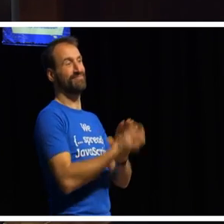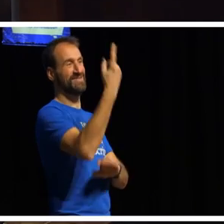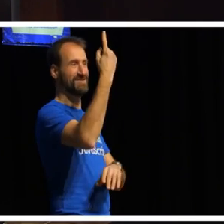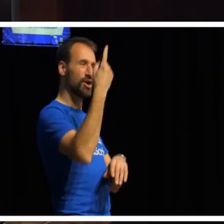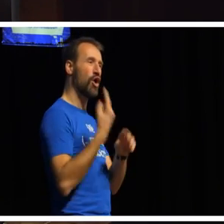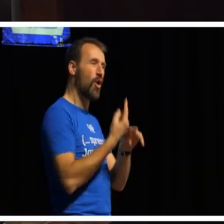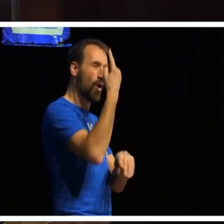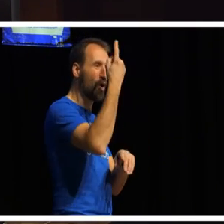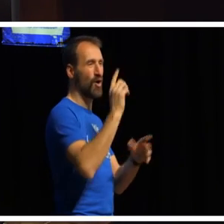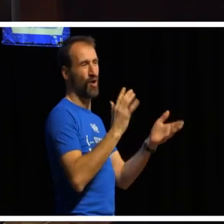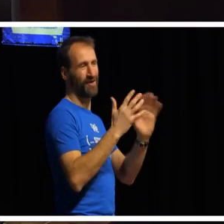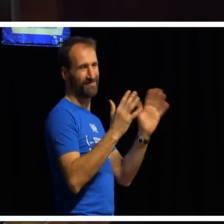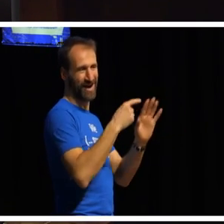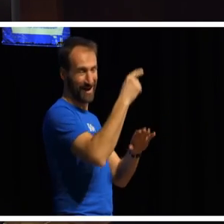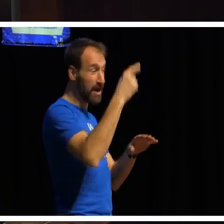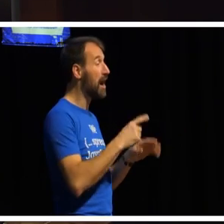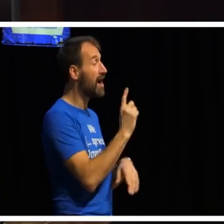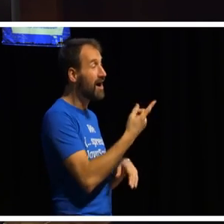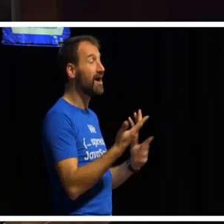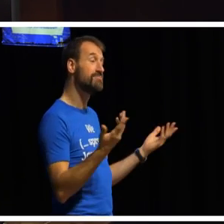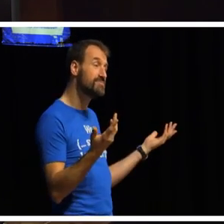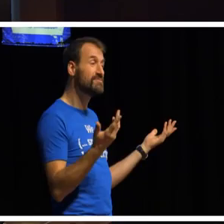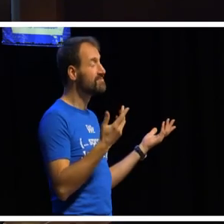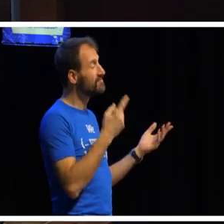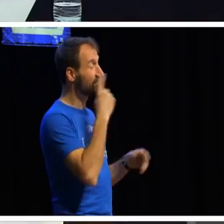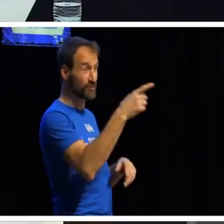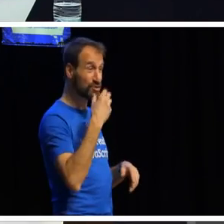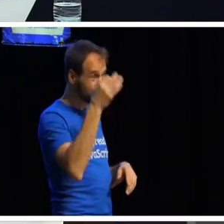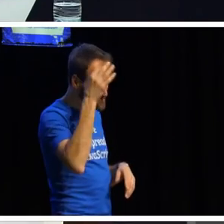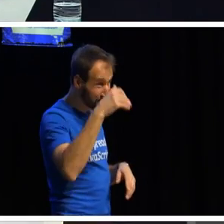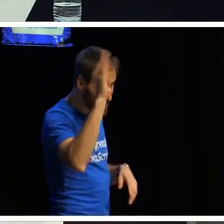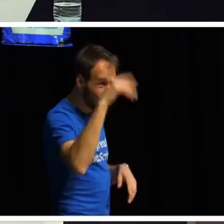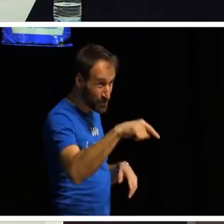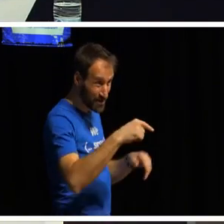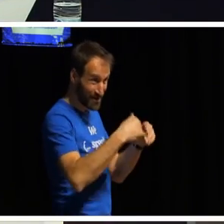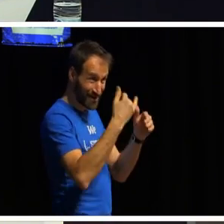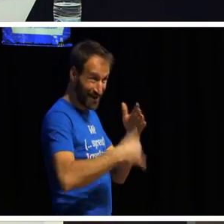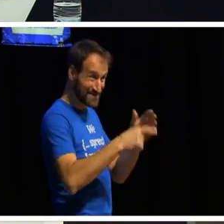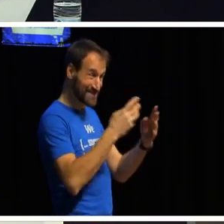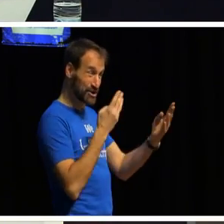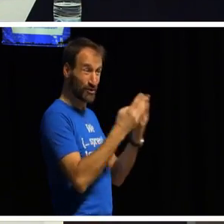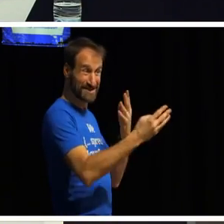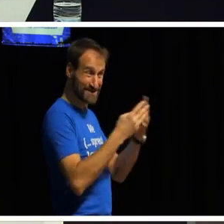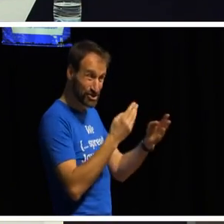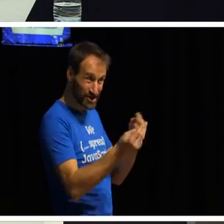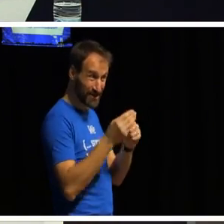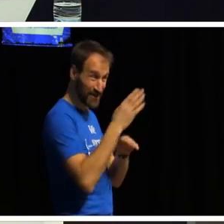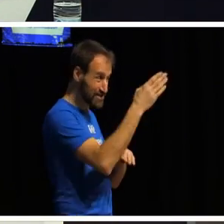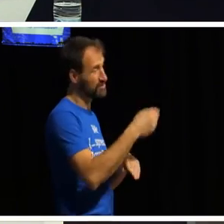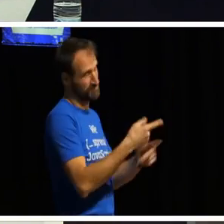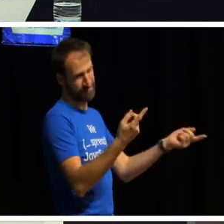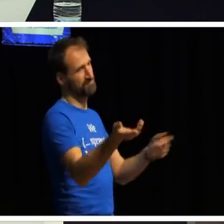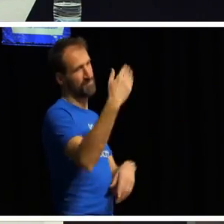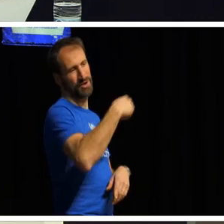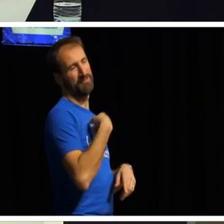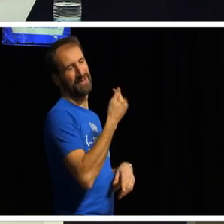but better. So if you want to know more about that, there's a page on GitHub. What I will end by saying is we